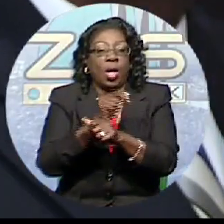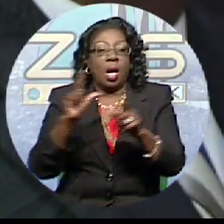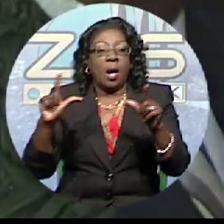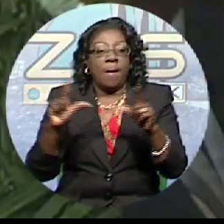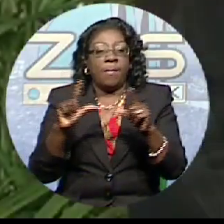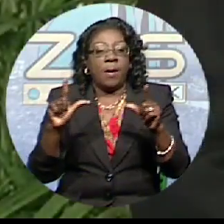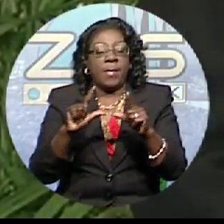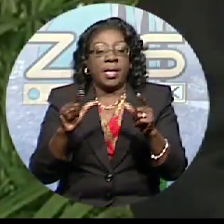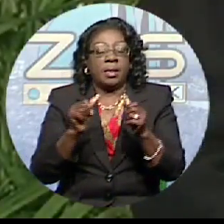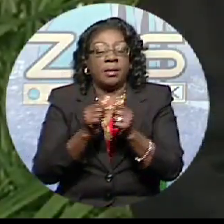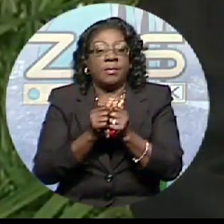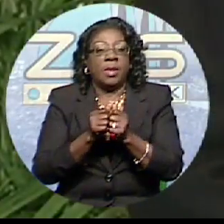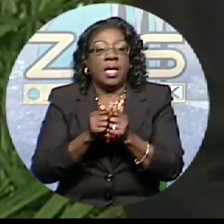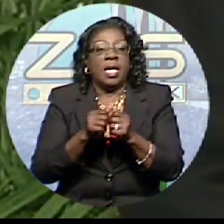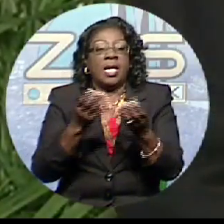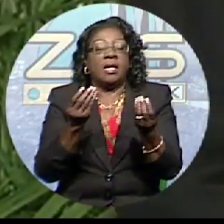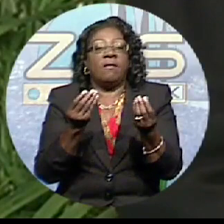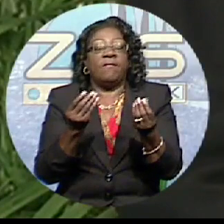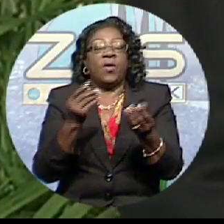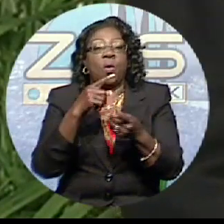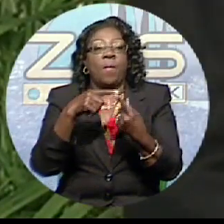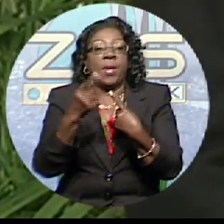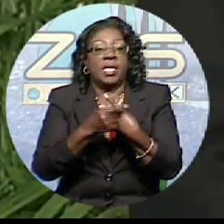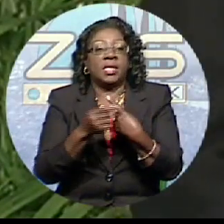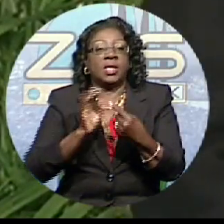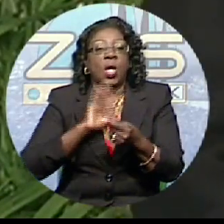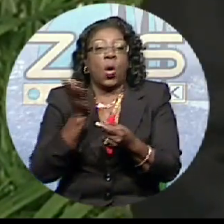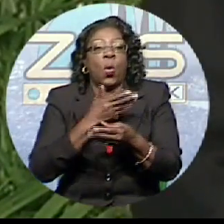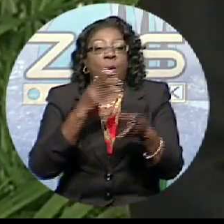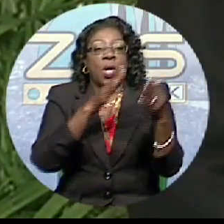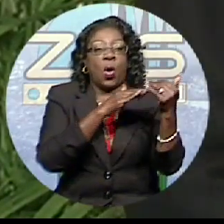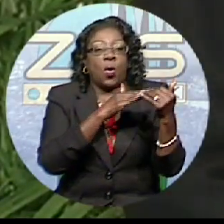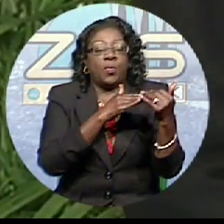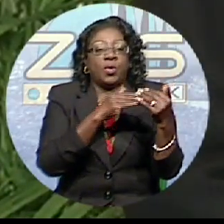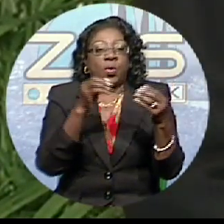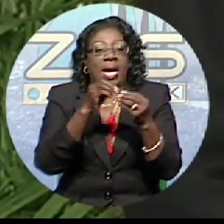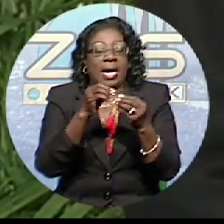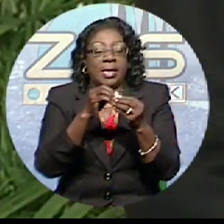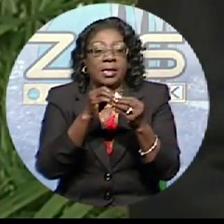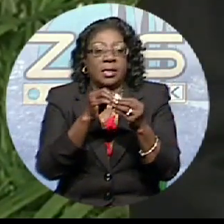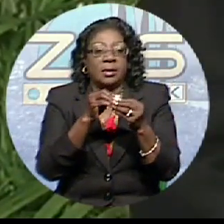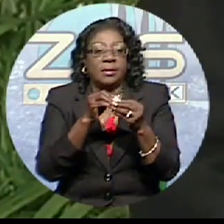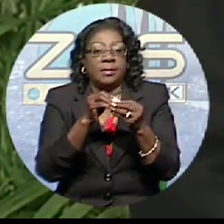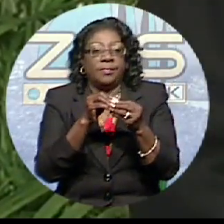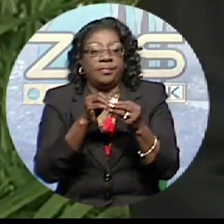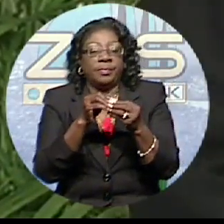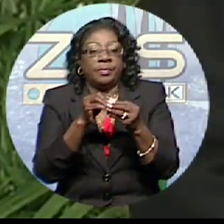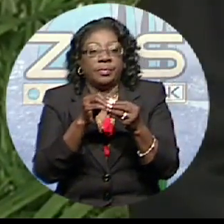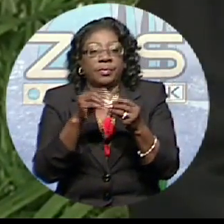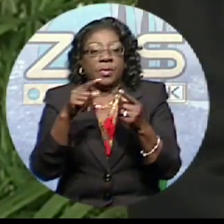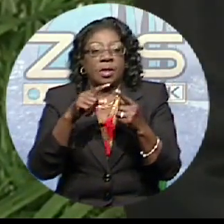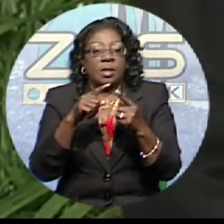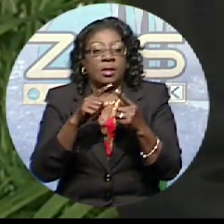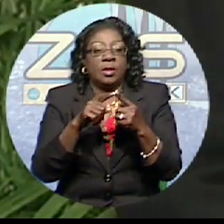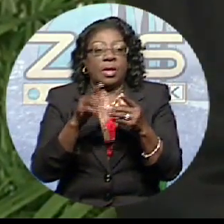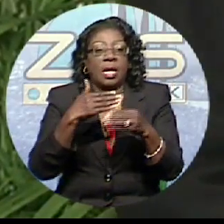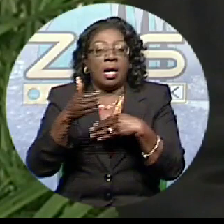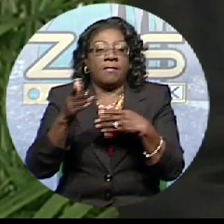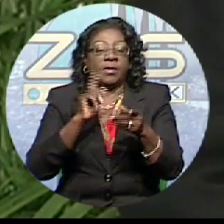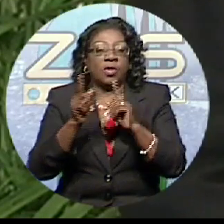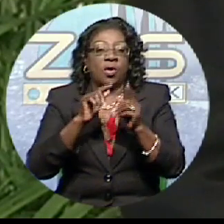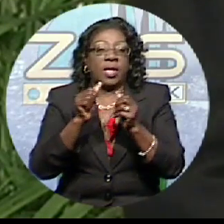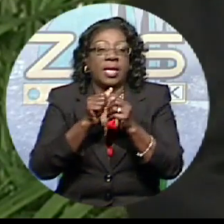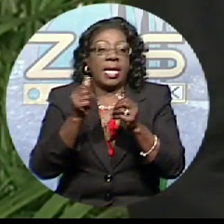In a few months, we hope to attach, and I'm just throwing this out for public discussion, I did so in several town meetings in